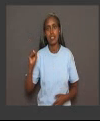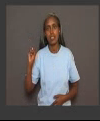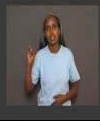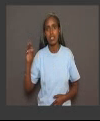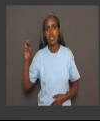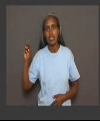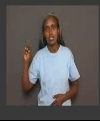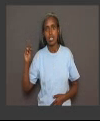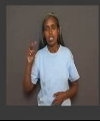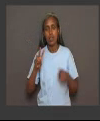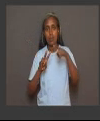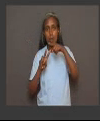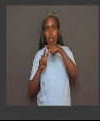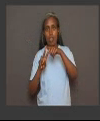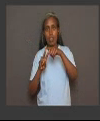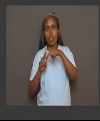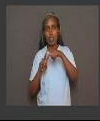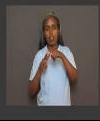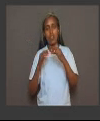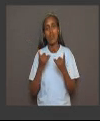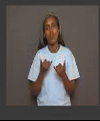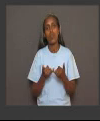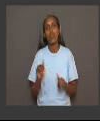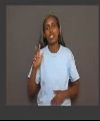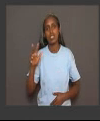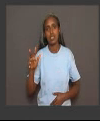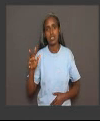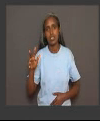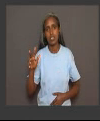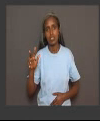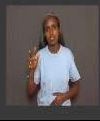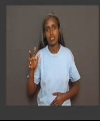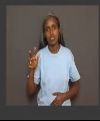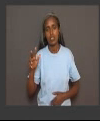minus sine pi over 3